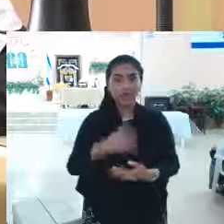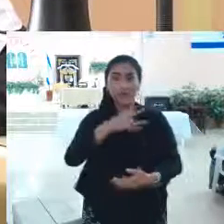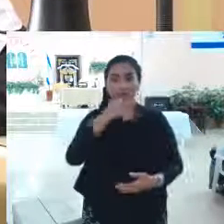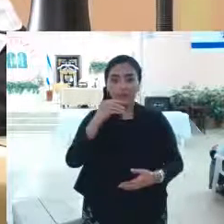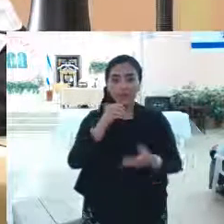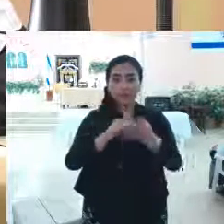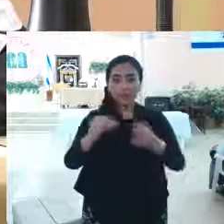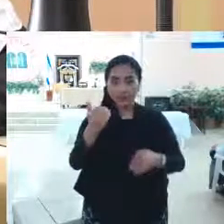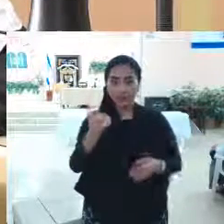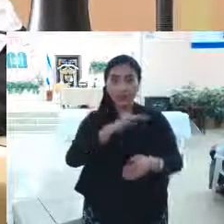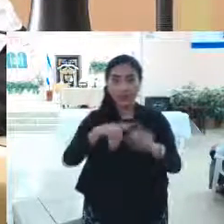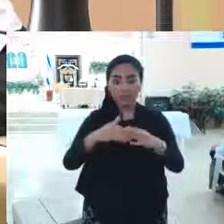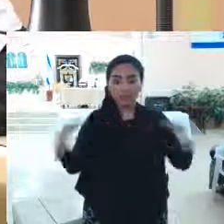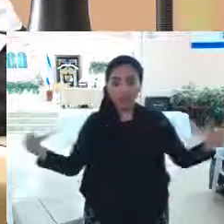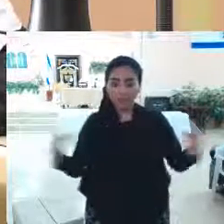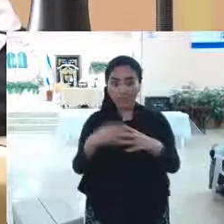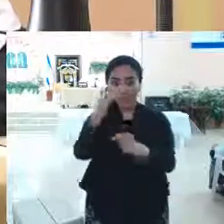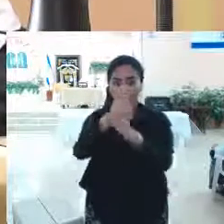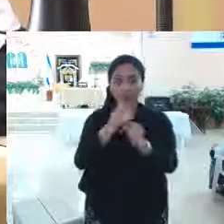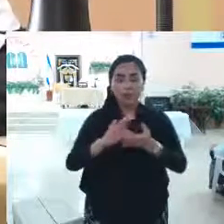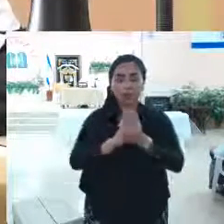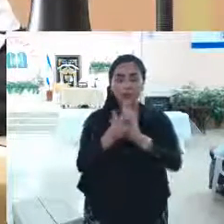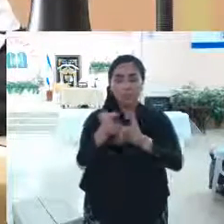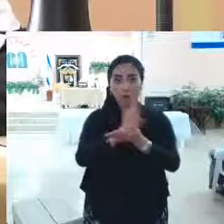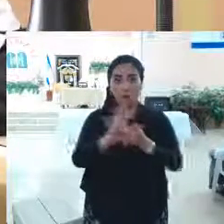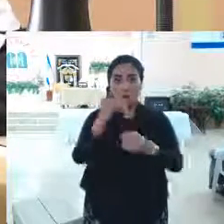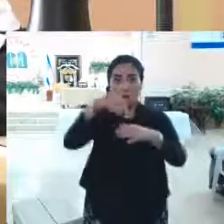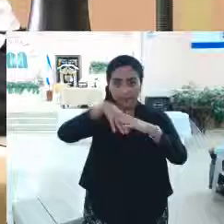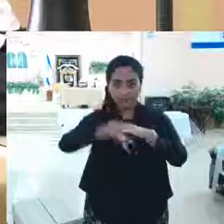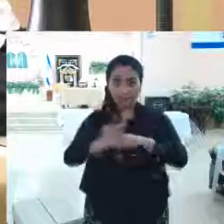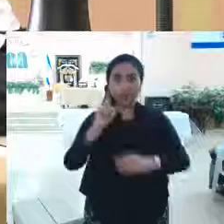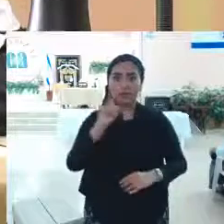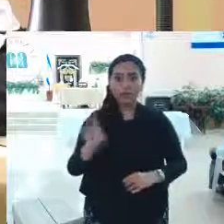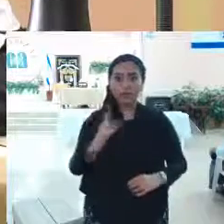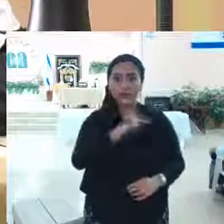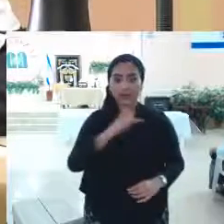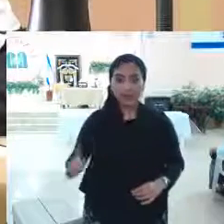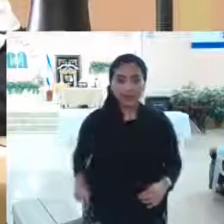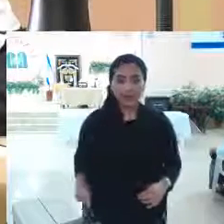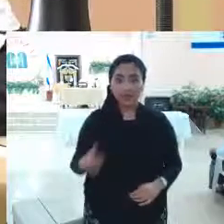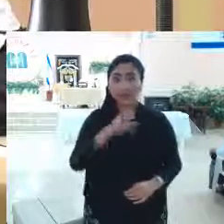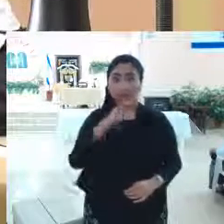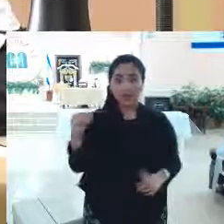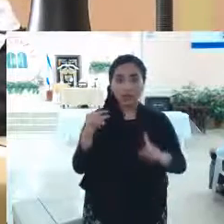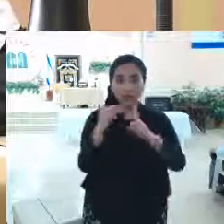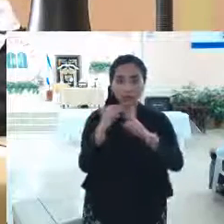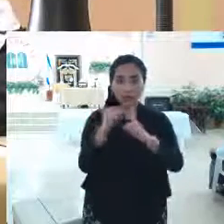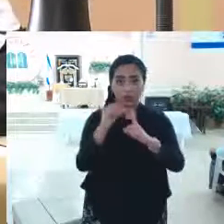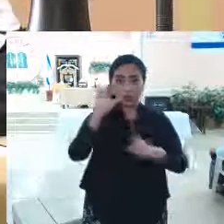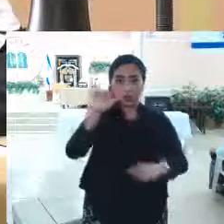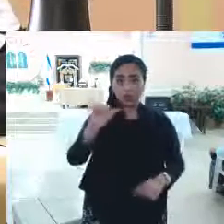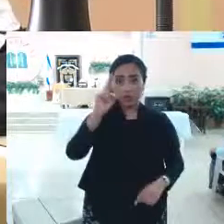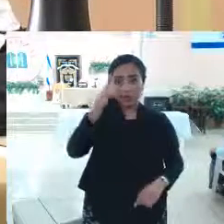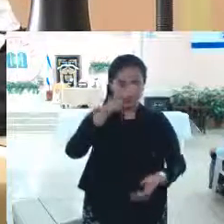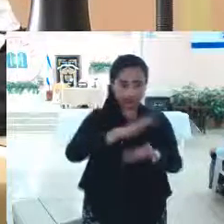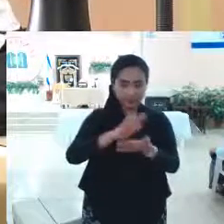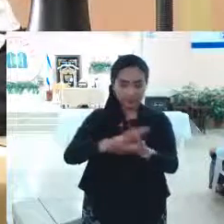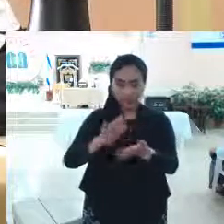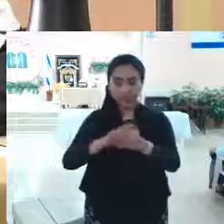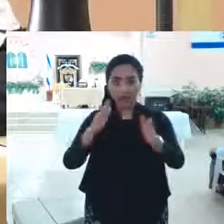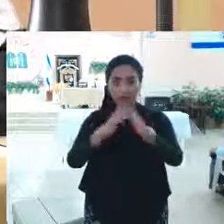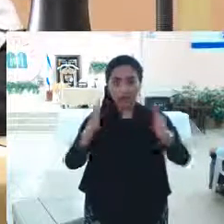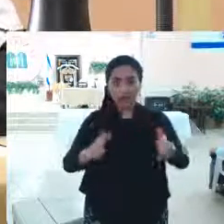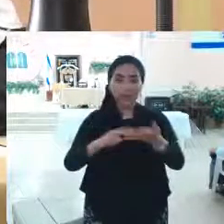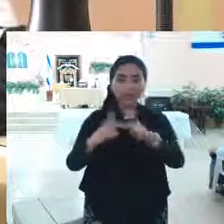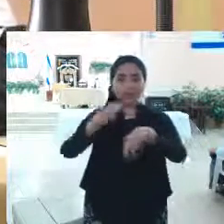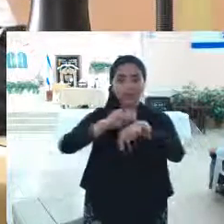el of the 15, sons, estos verse reunieron a 15 sus says, hermanos y se santificaron y entraron conforme al mandamiento del rey y las palabras de Yahweh para limpiar la casa de Yahweh.